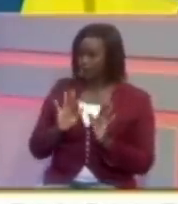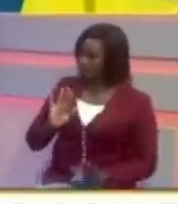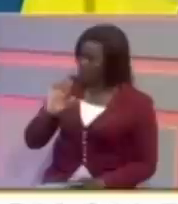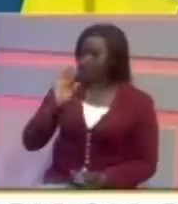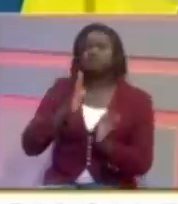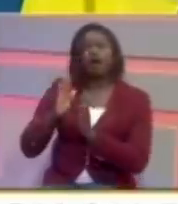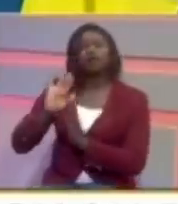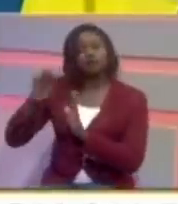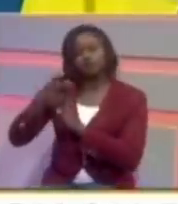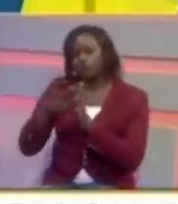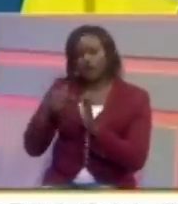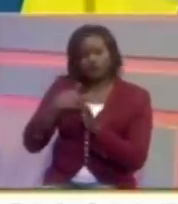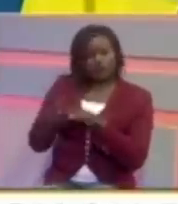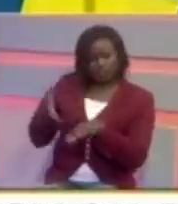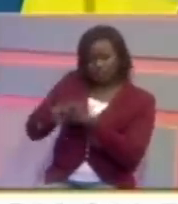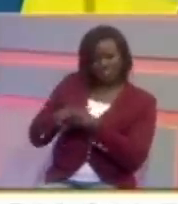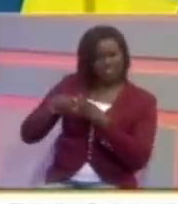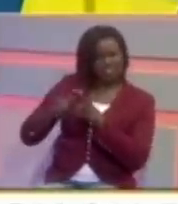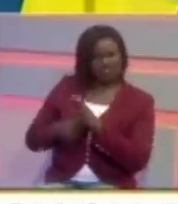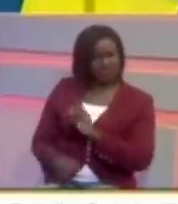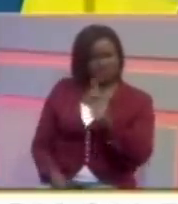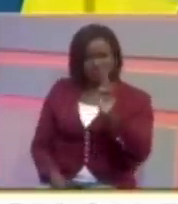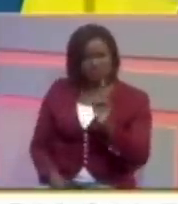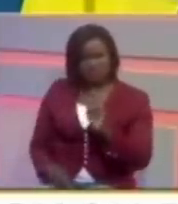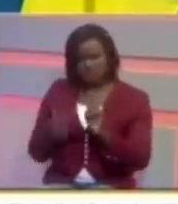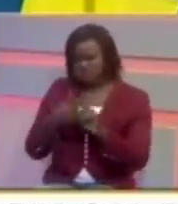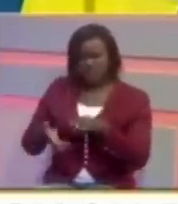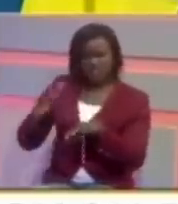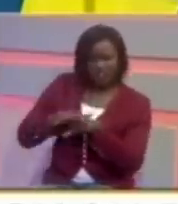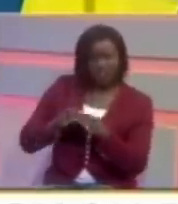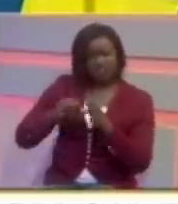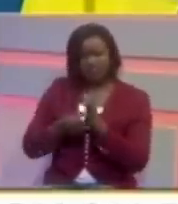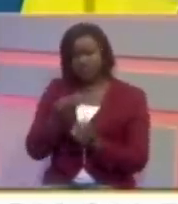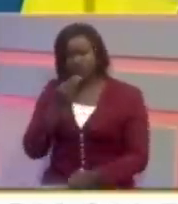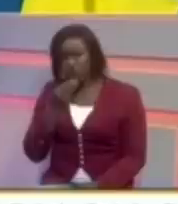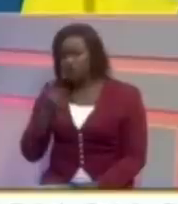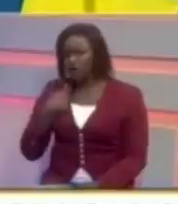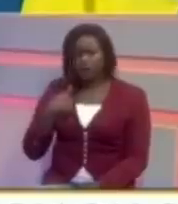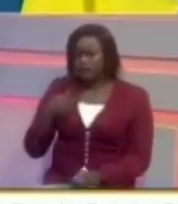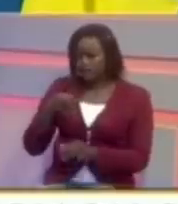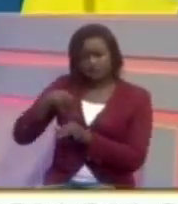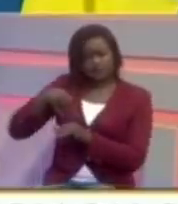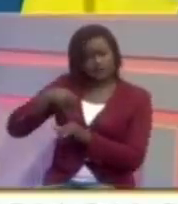mixed up with those issues of the food and all that.